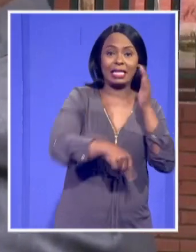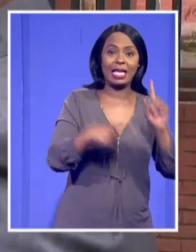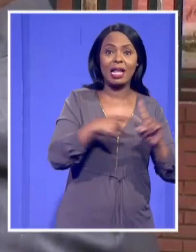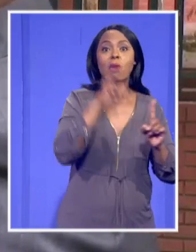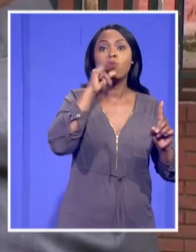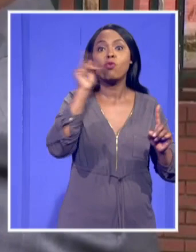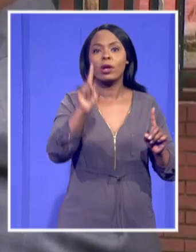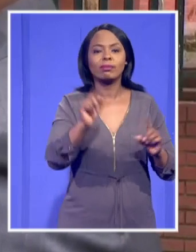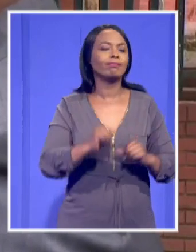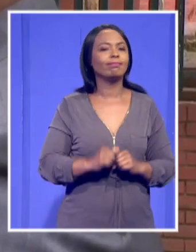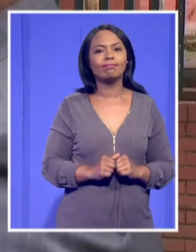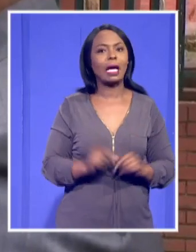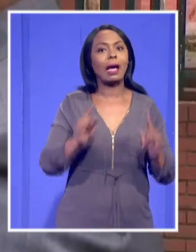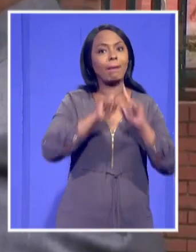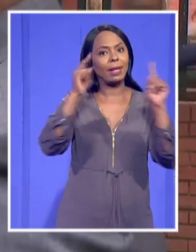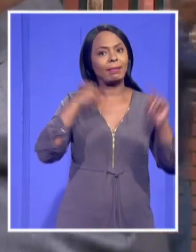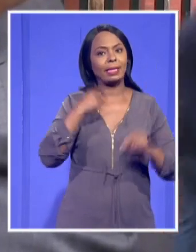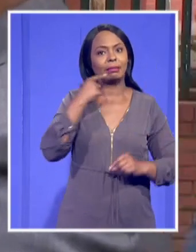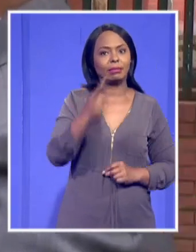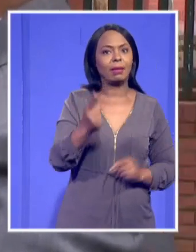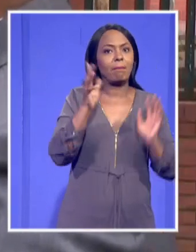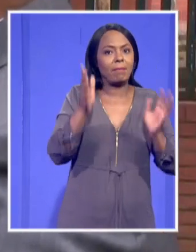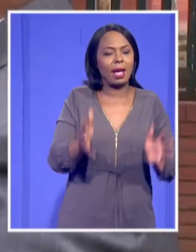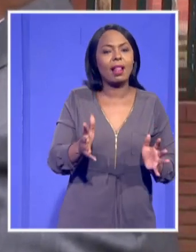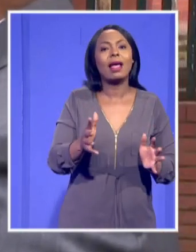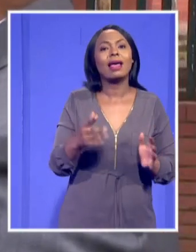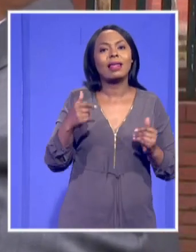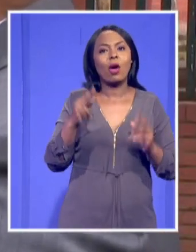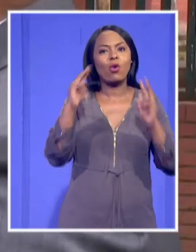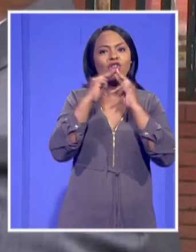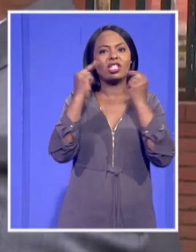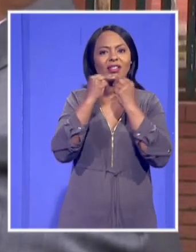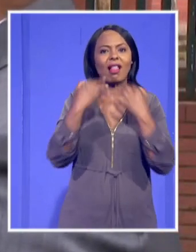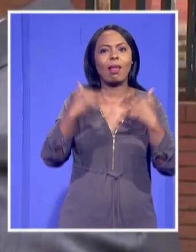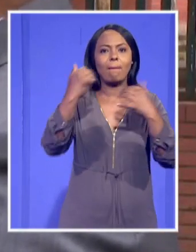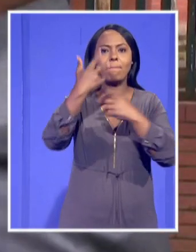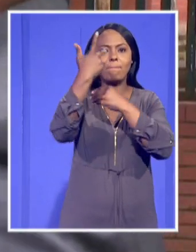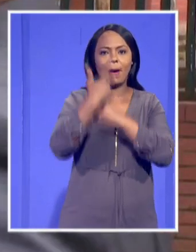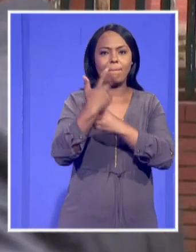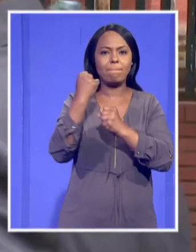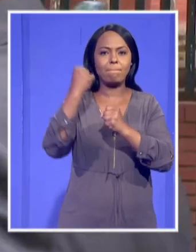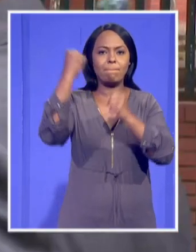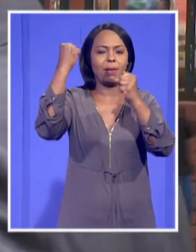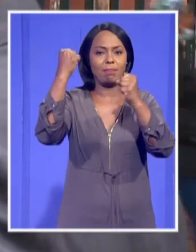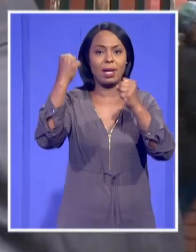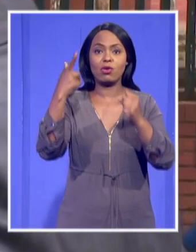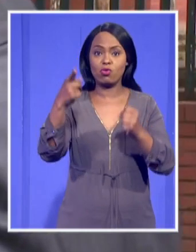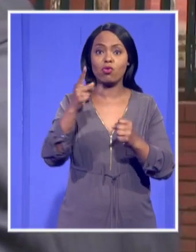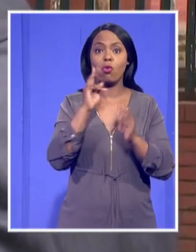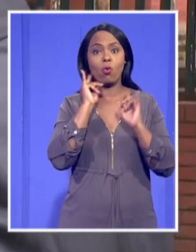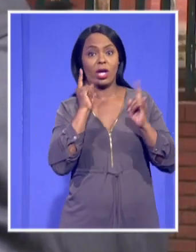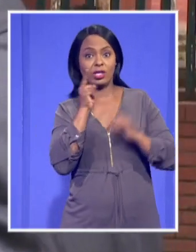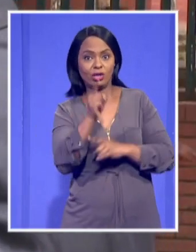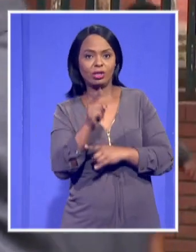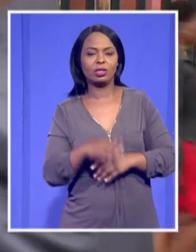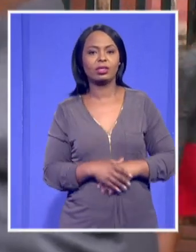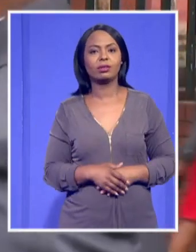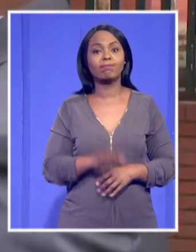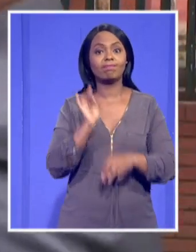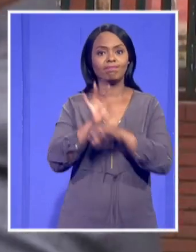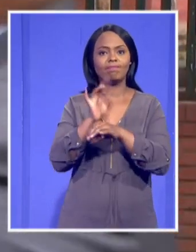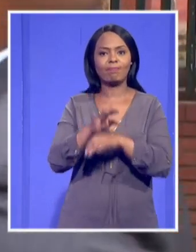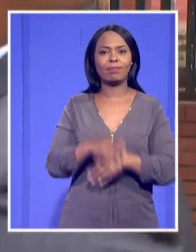said. But all I can say is that it's a national address not to be missed. Even that address too will not be postponed.